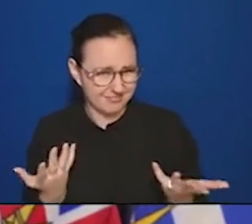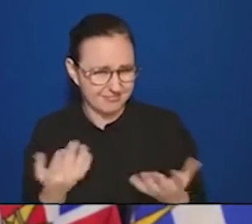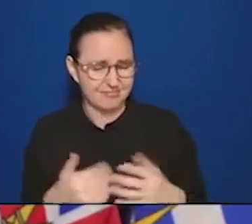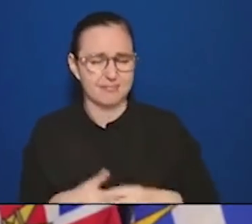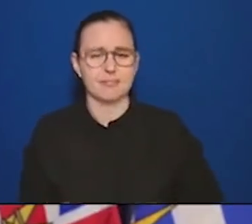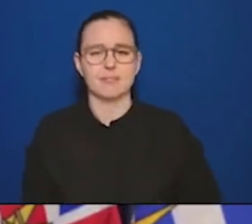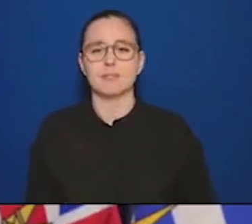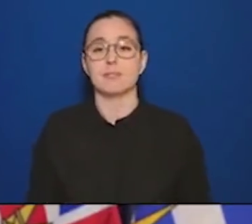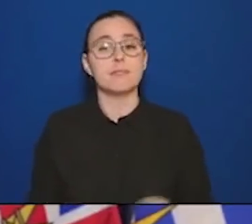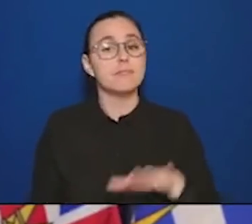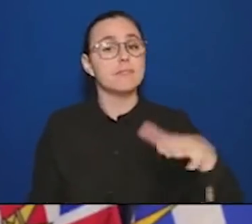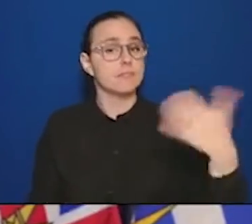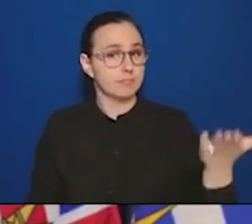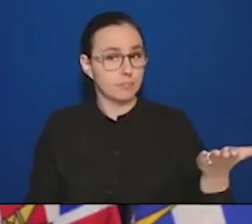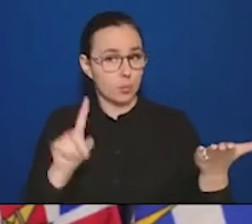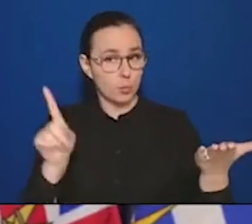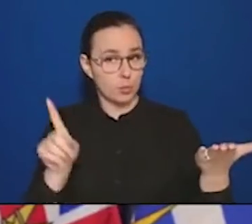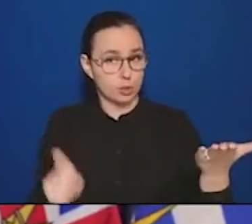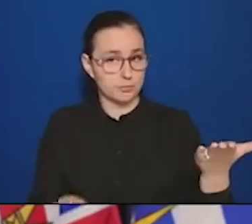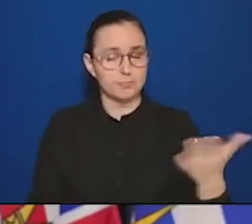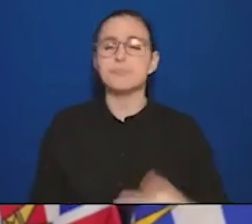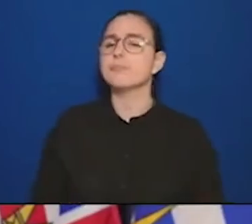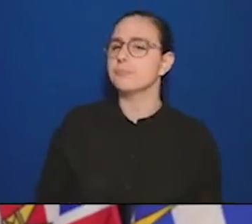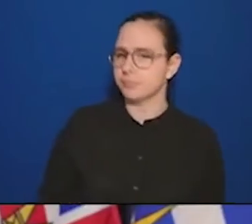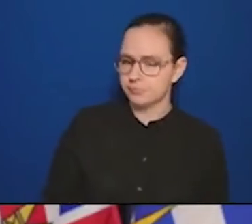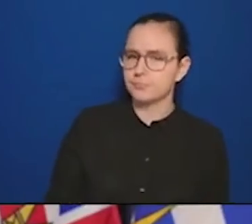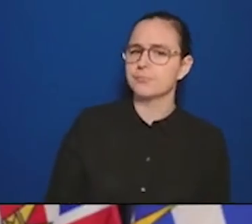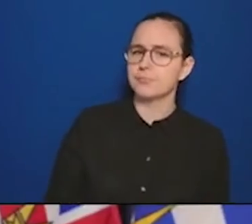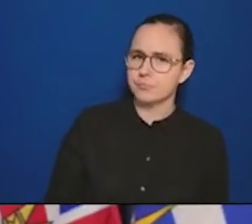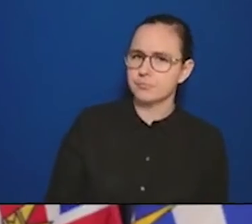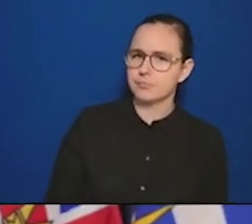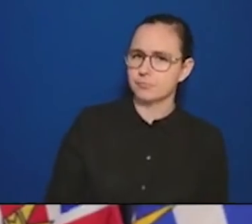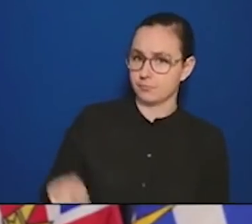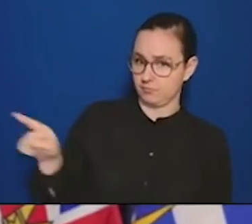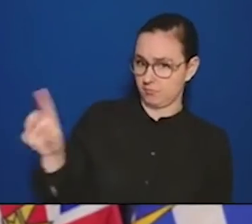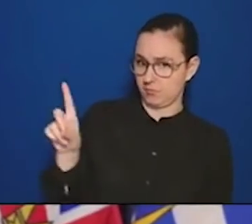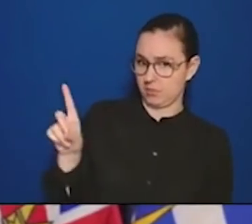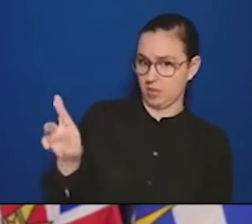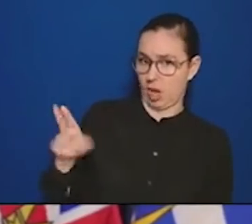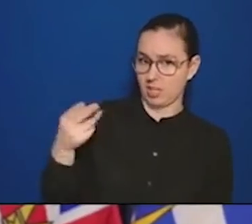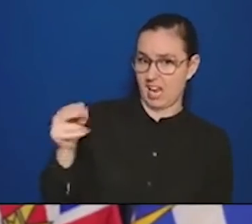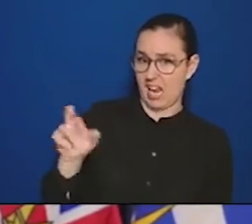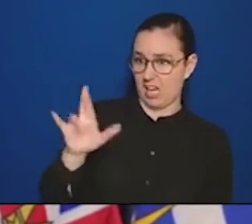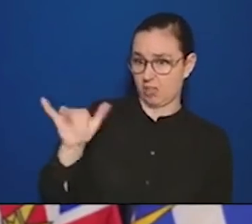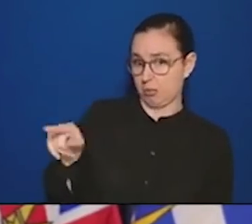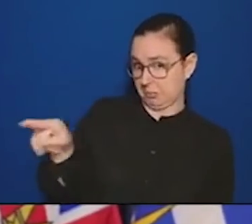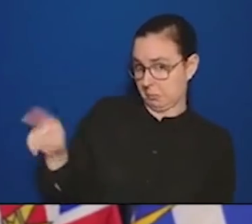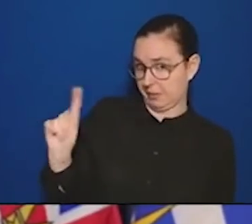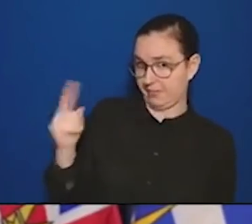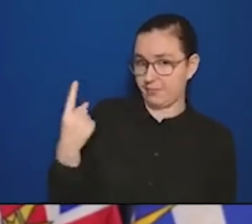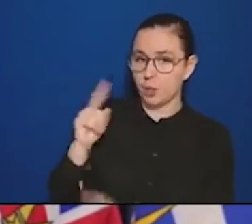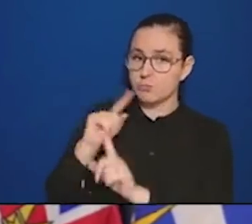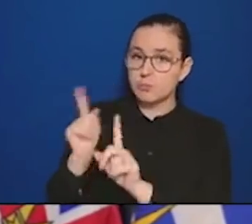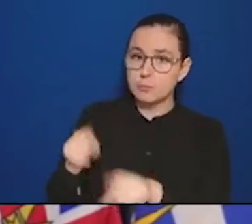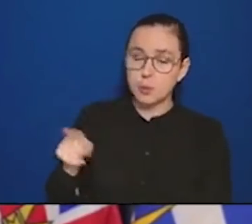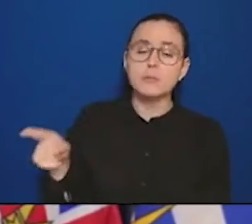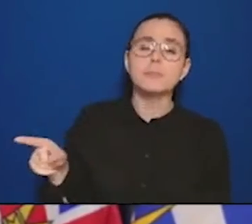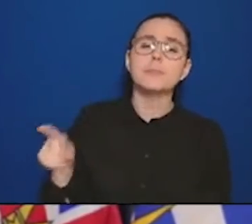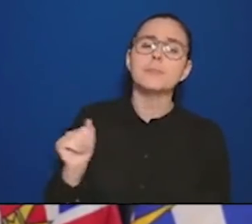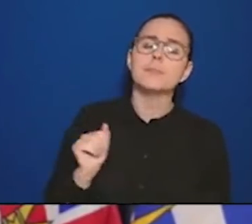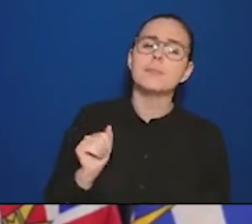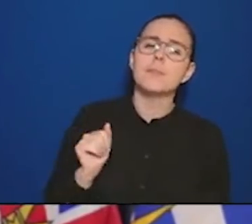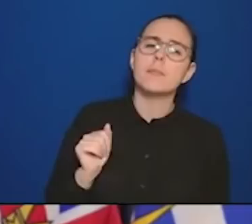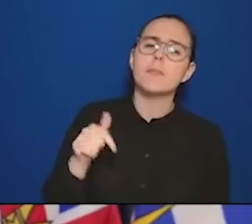Hi, this would be for Dr. Henry in the first instance, although interested in what anyone has to say. So the province cut the budget for